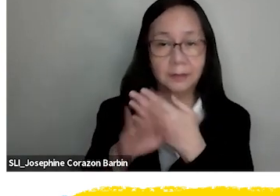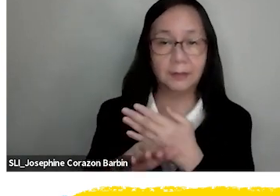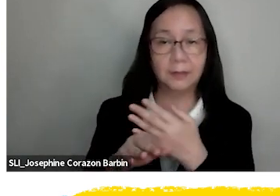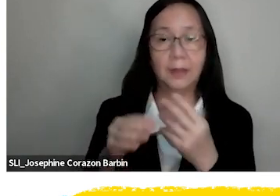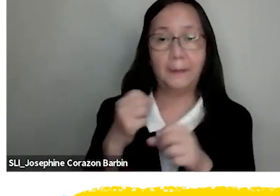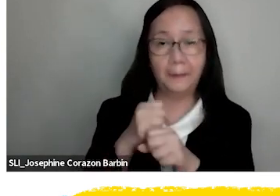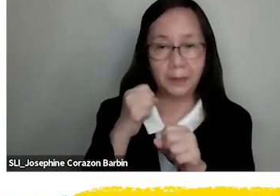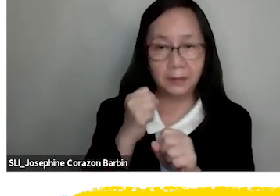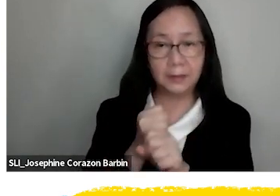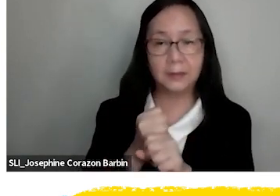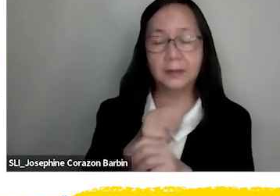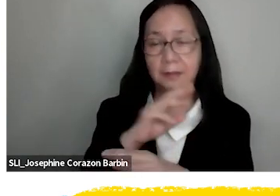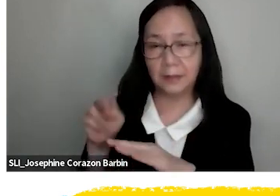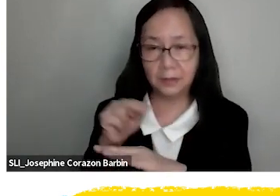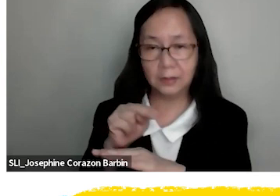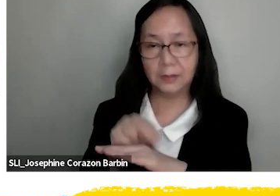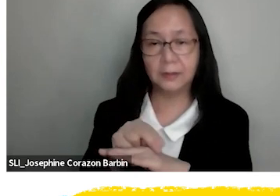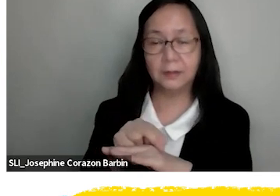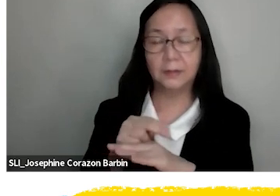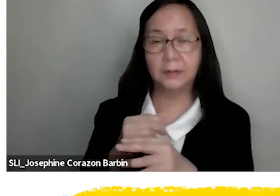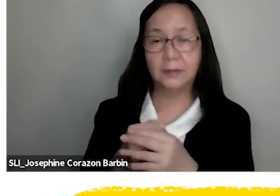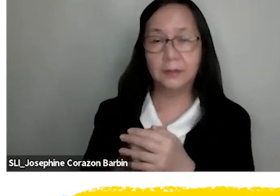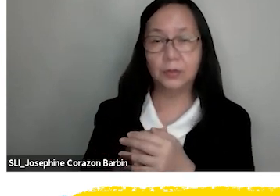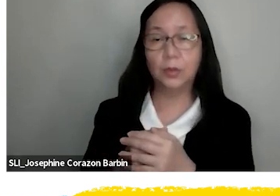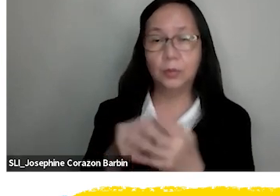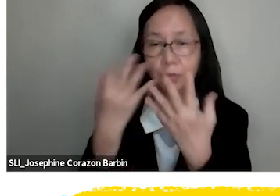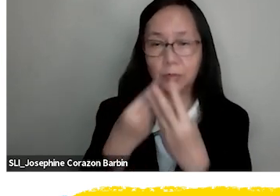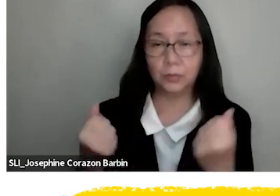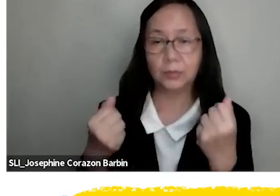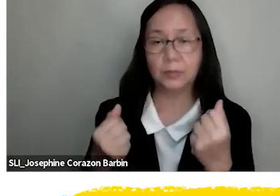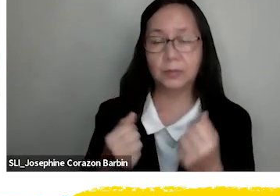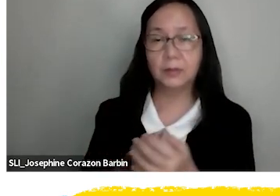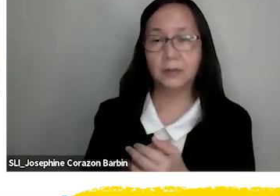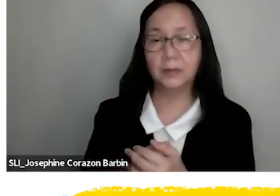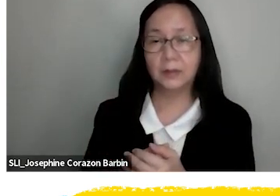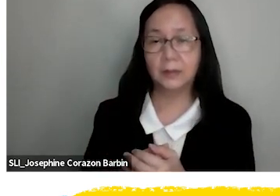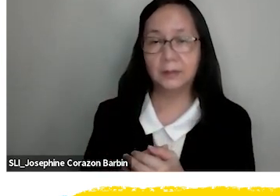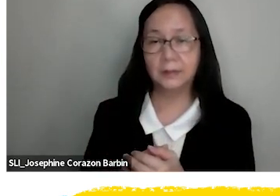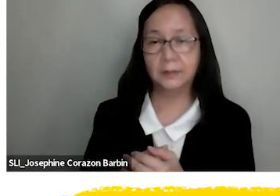to make it national measure, national solution, national